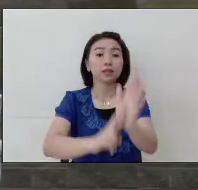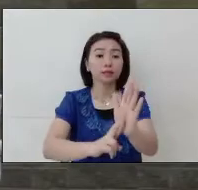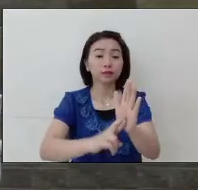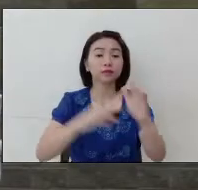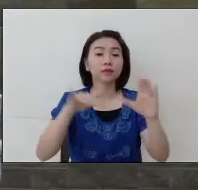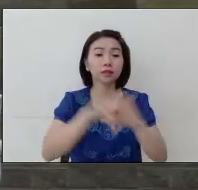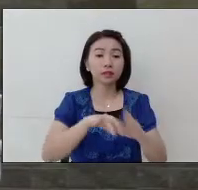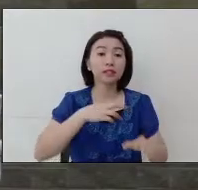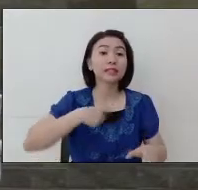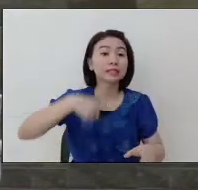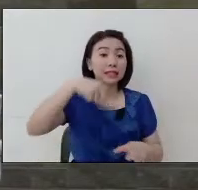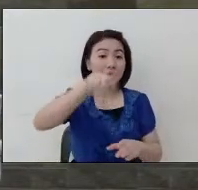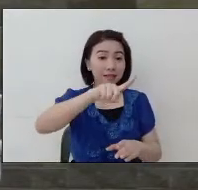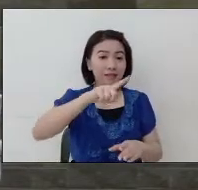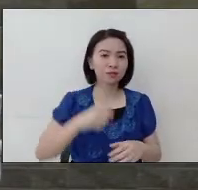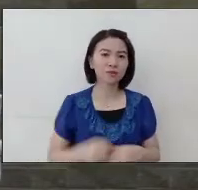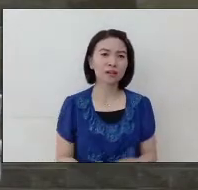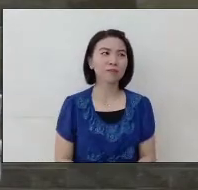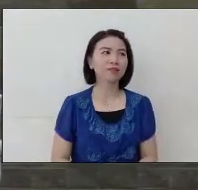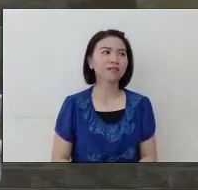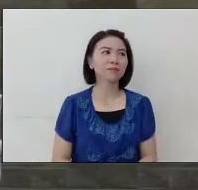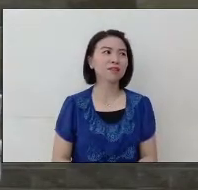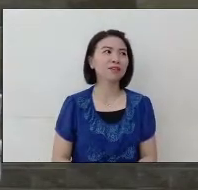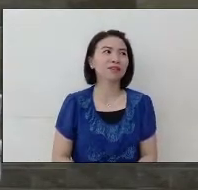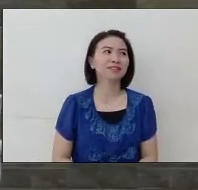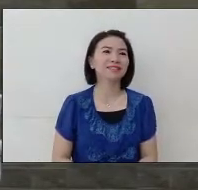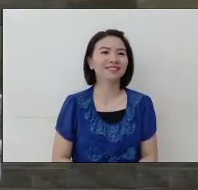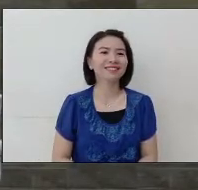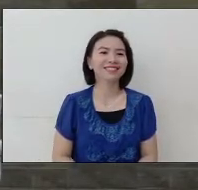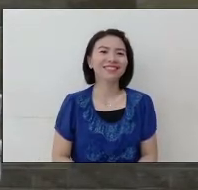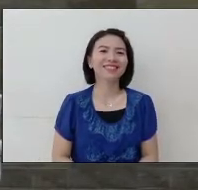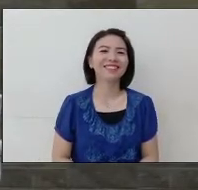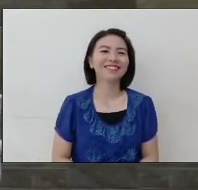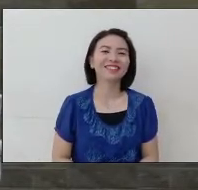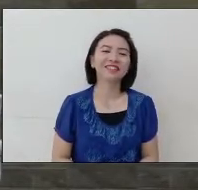Whatsoever things are pure, let it excel.